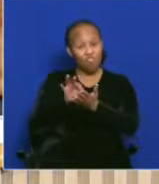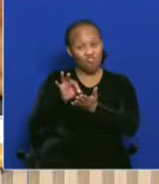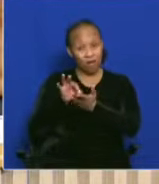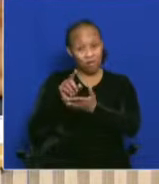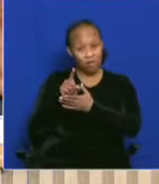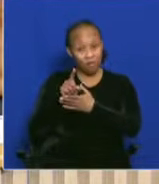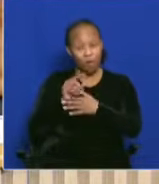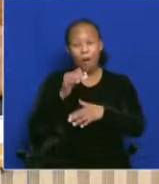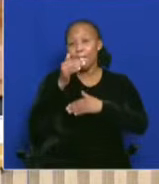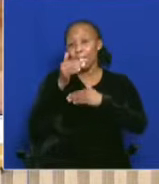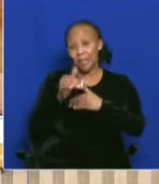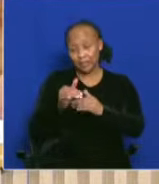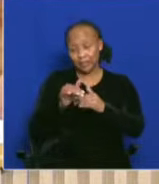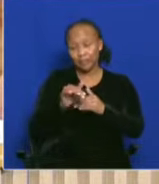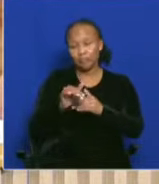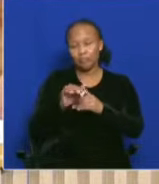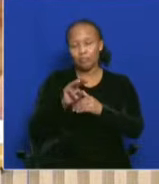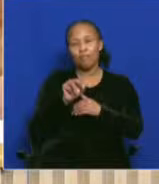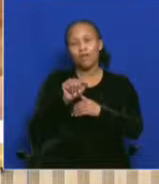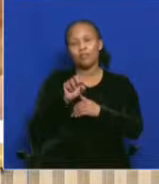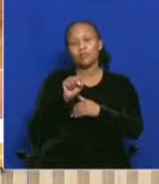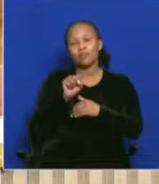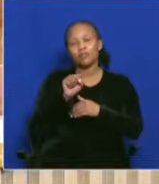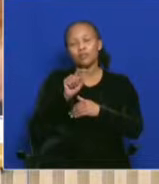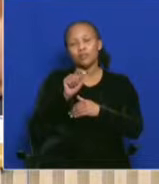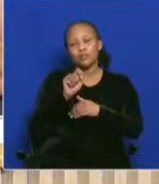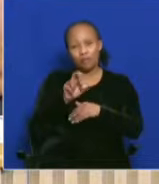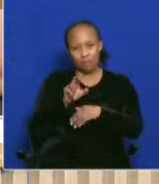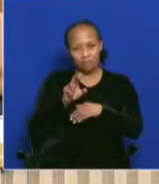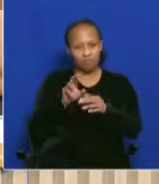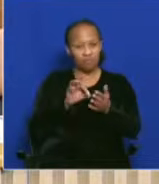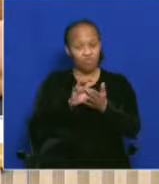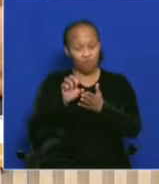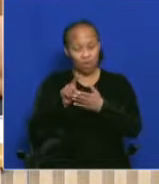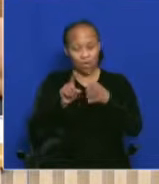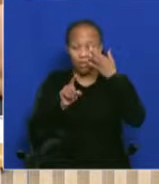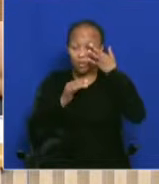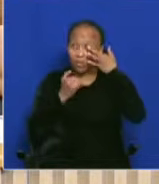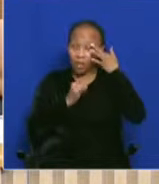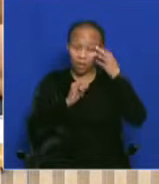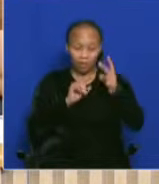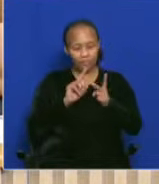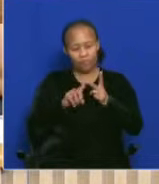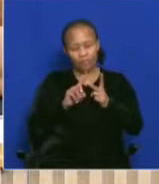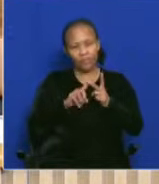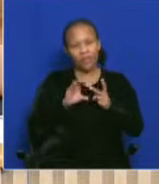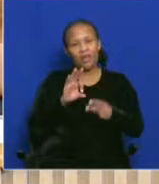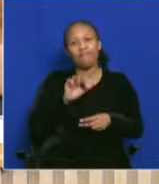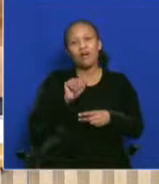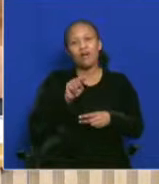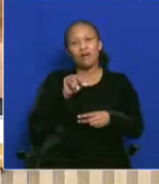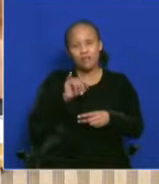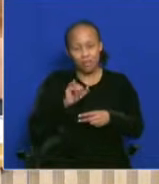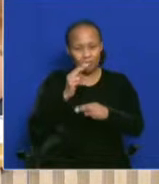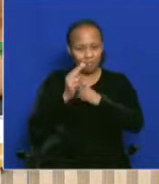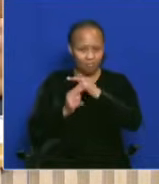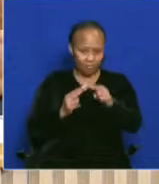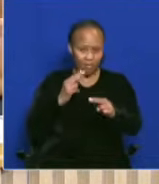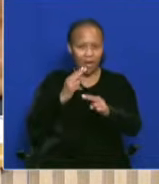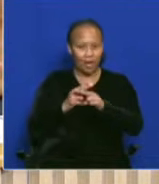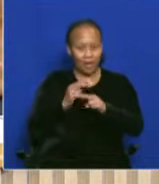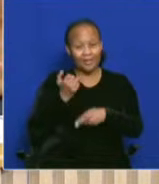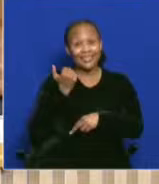we know the reference to Pilot, appears repeatedly again in this tender as